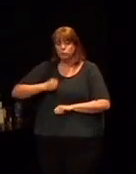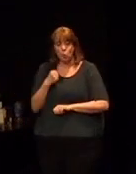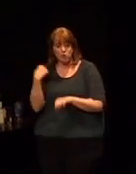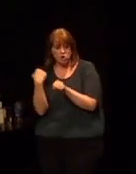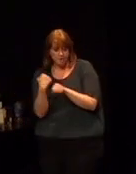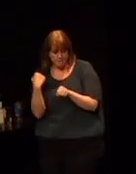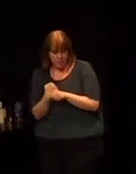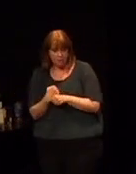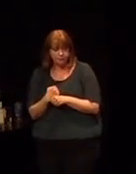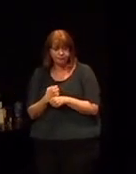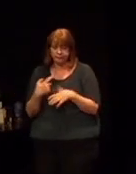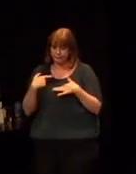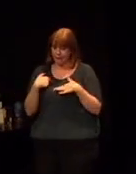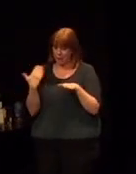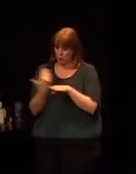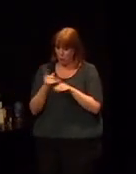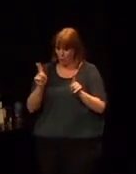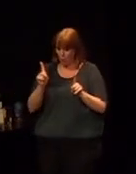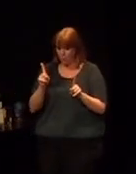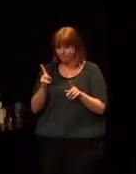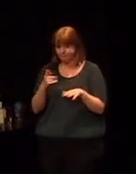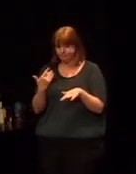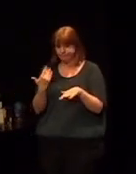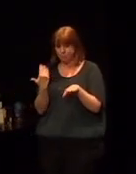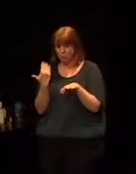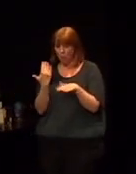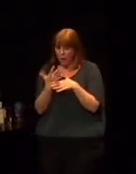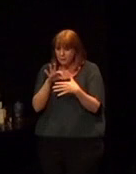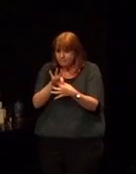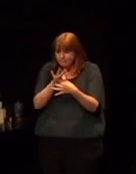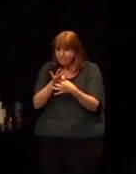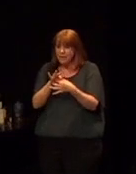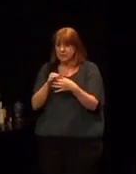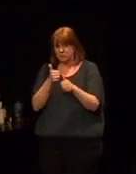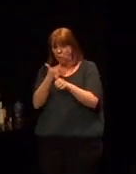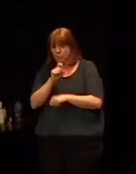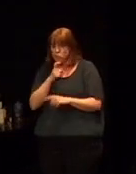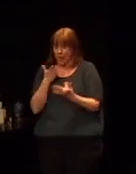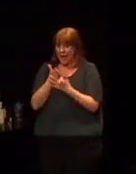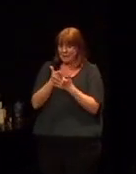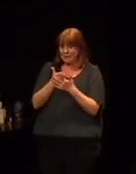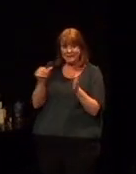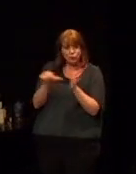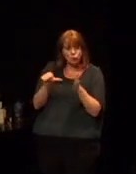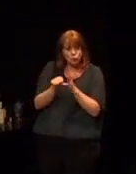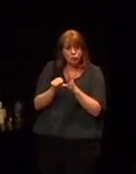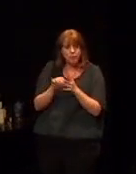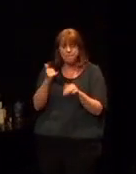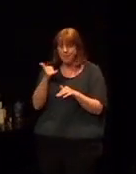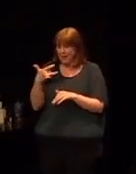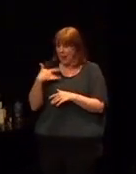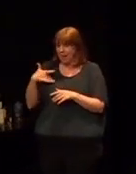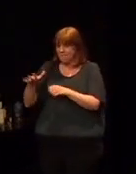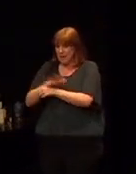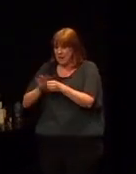to actually work with people that have accessibility issues, perhaps live in areas that